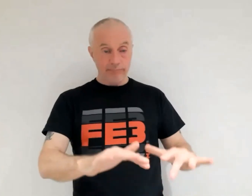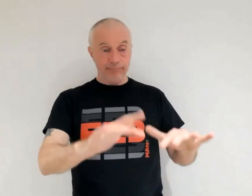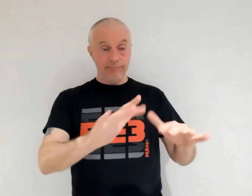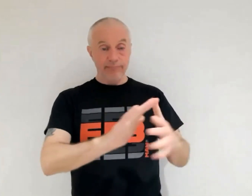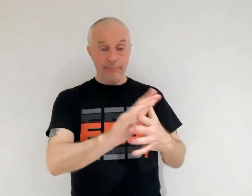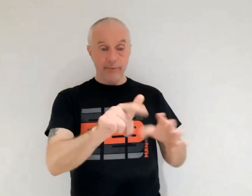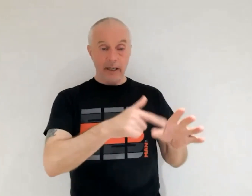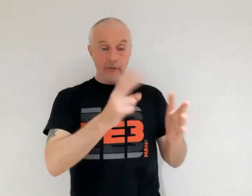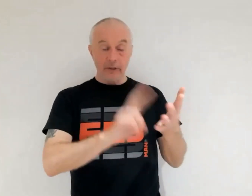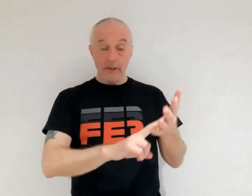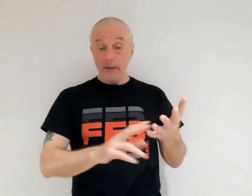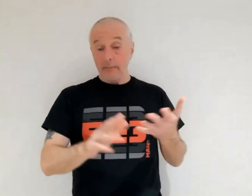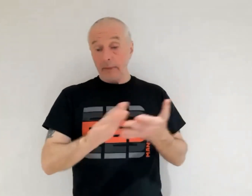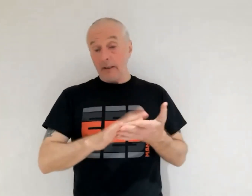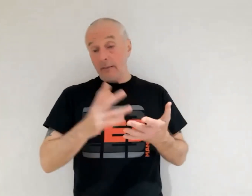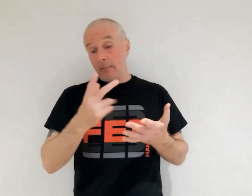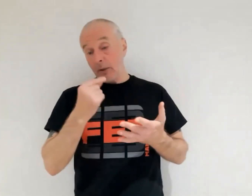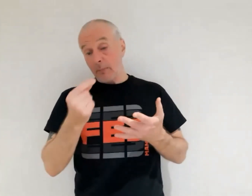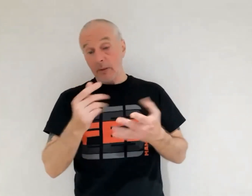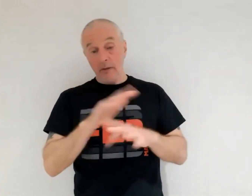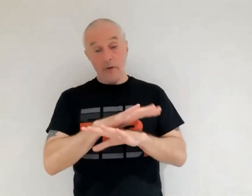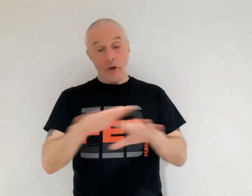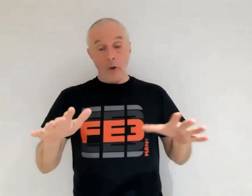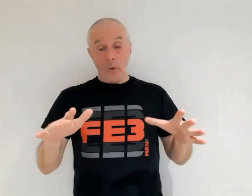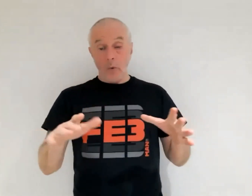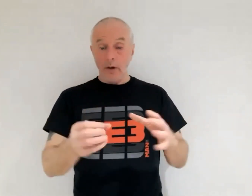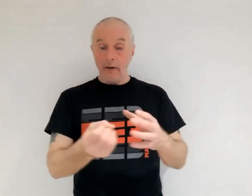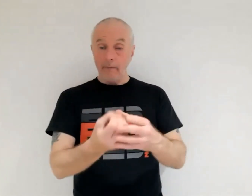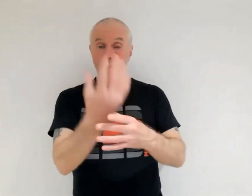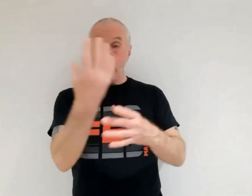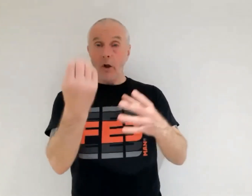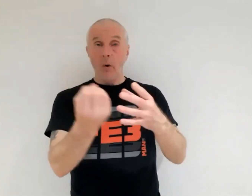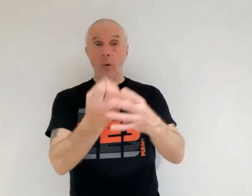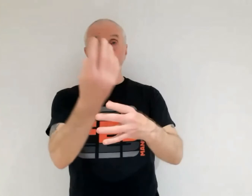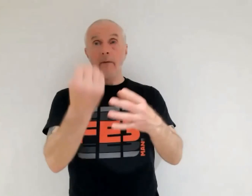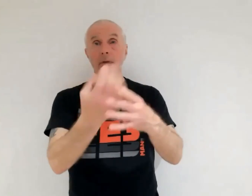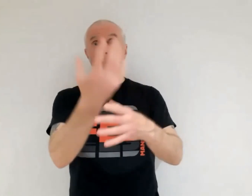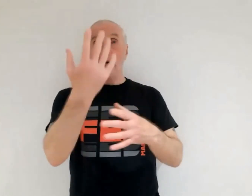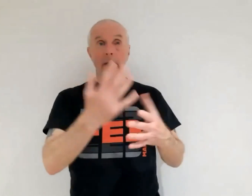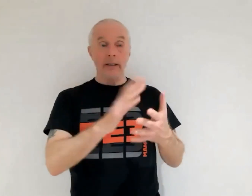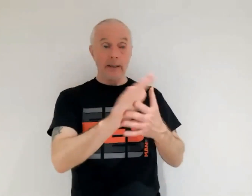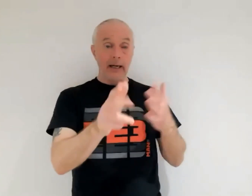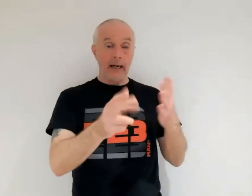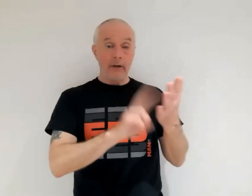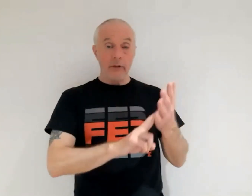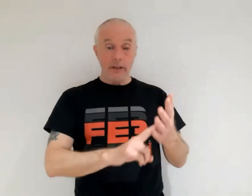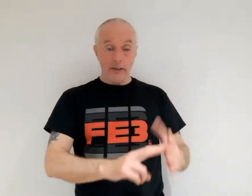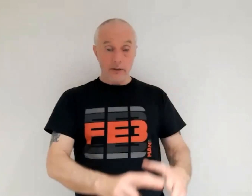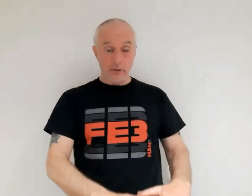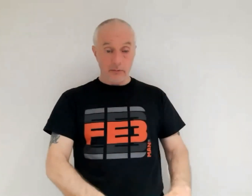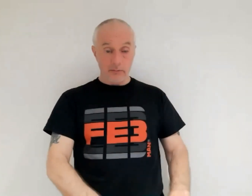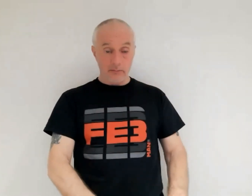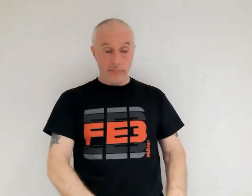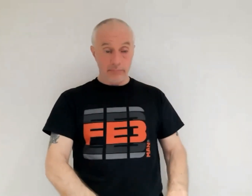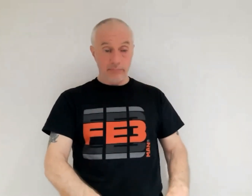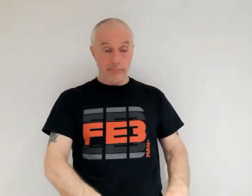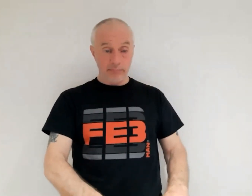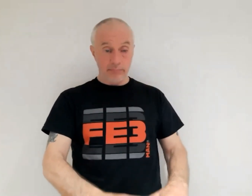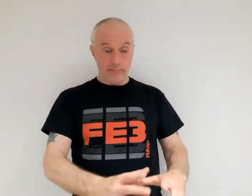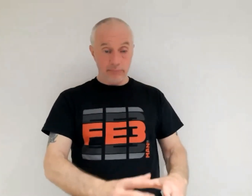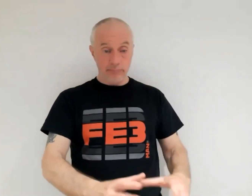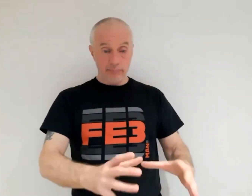of the system, and the hydrogen is just sort of building up within the gas network. But you wouldn't see